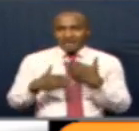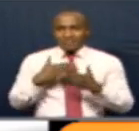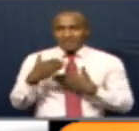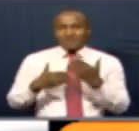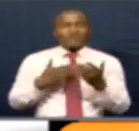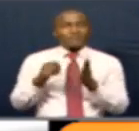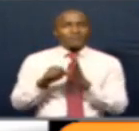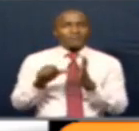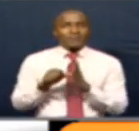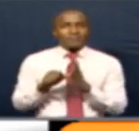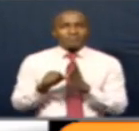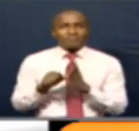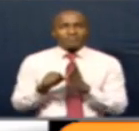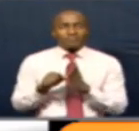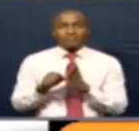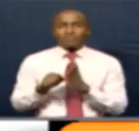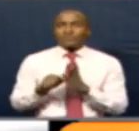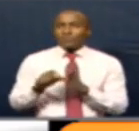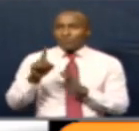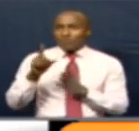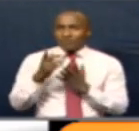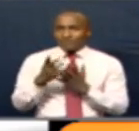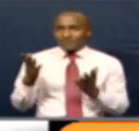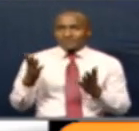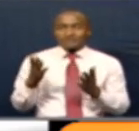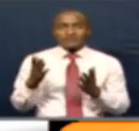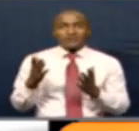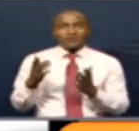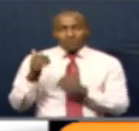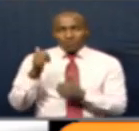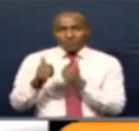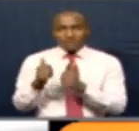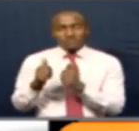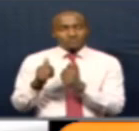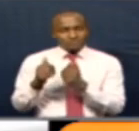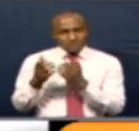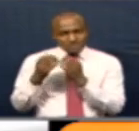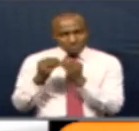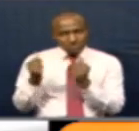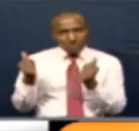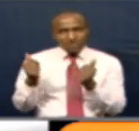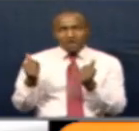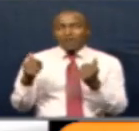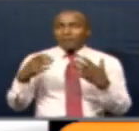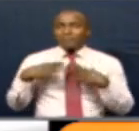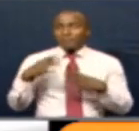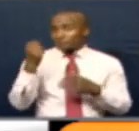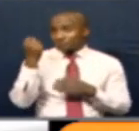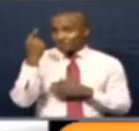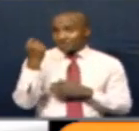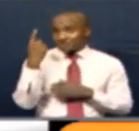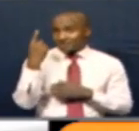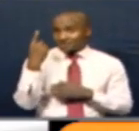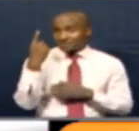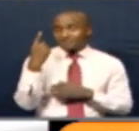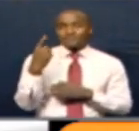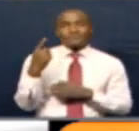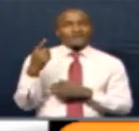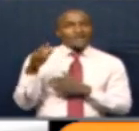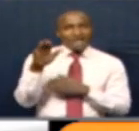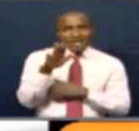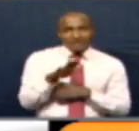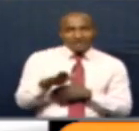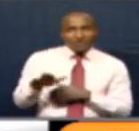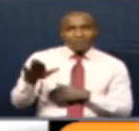problem. And one of the things that perhaps will take a bit longer to deal with is for people to understand that the environment